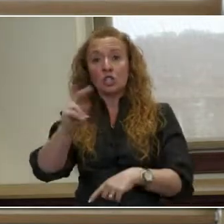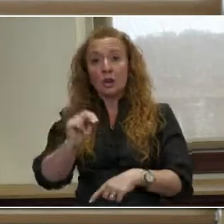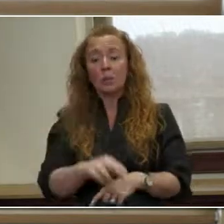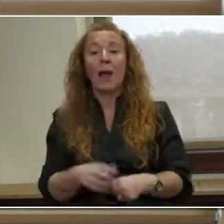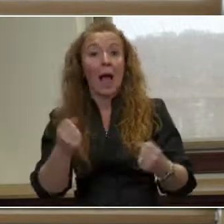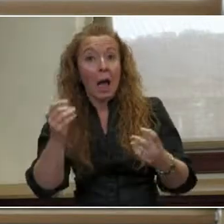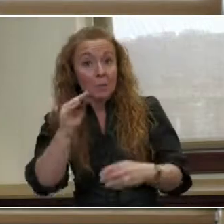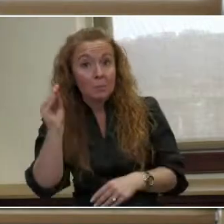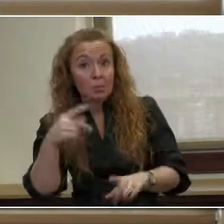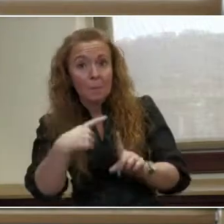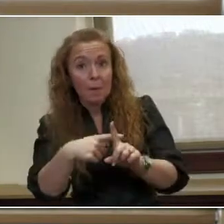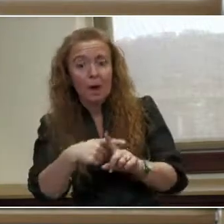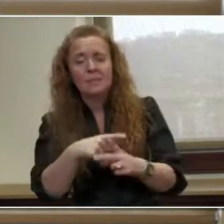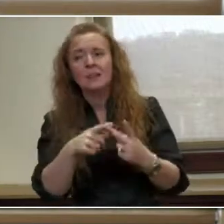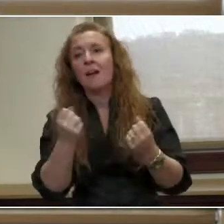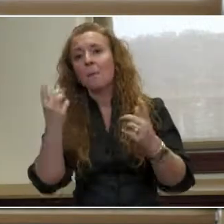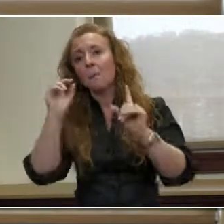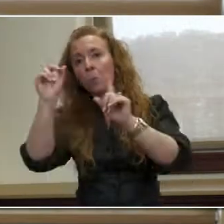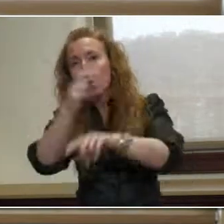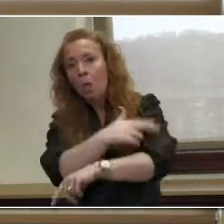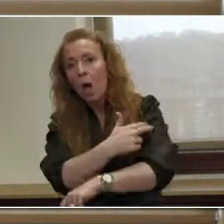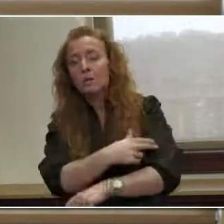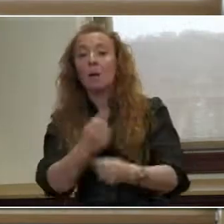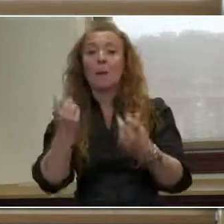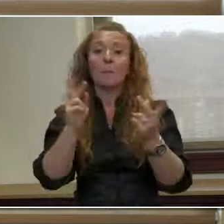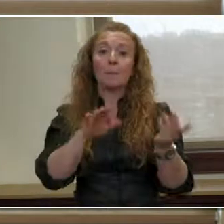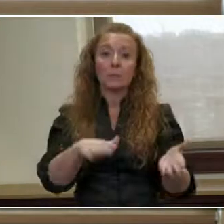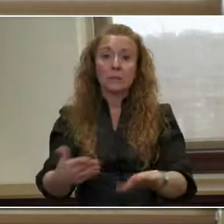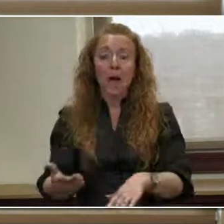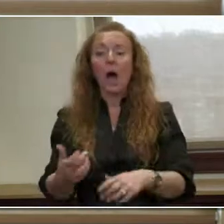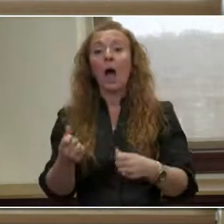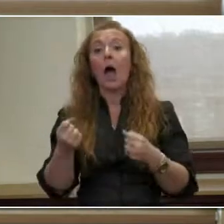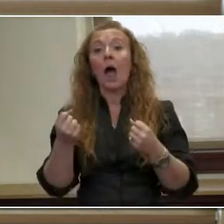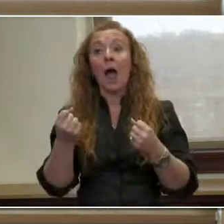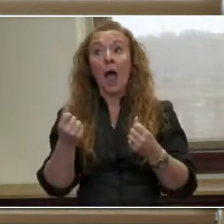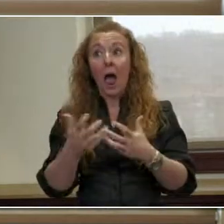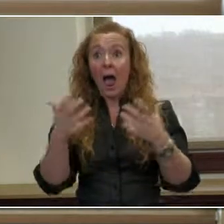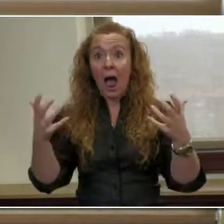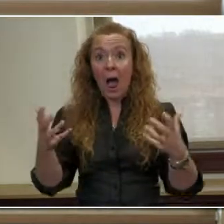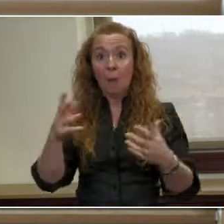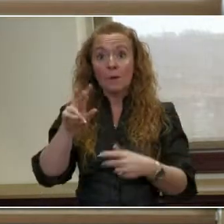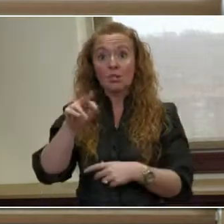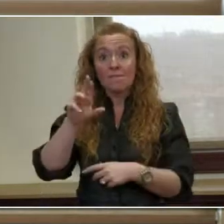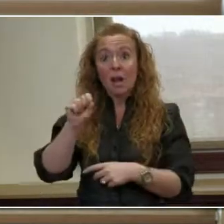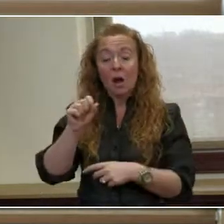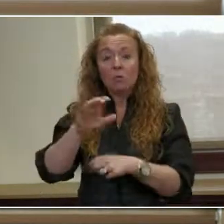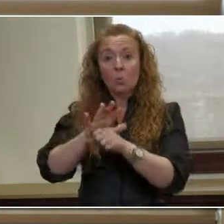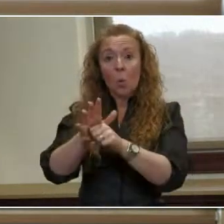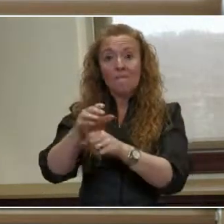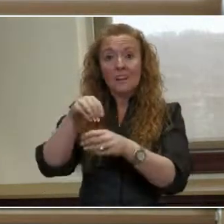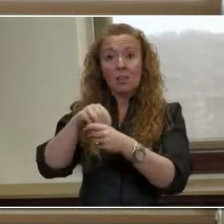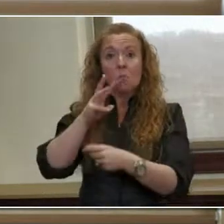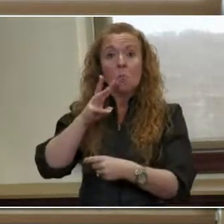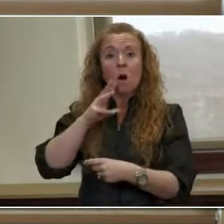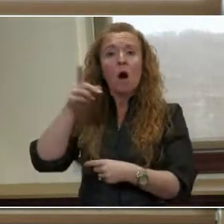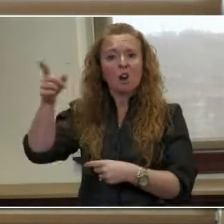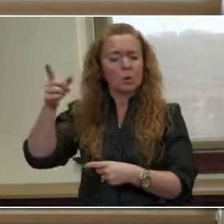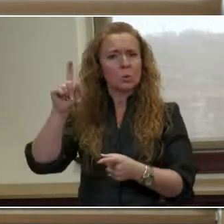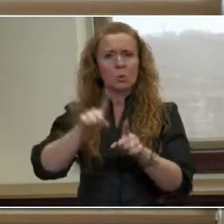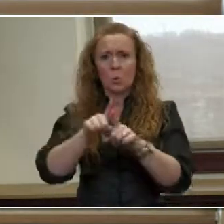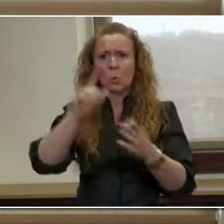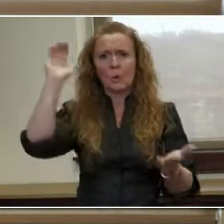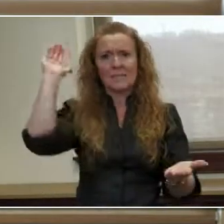Positivity rates, hospitalizations, deaths, and levels of virus in wastewater have also decreased significantly.